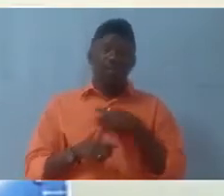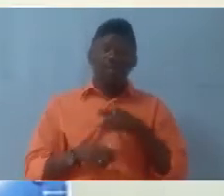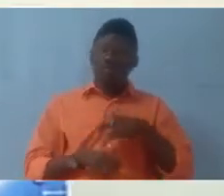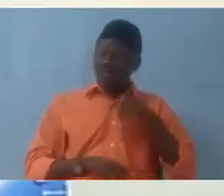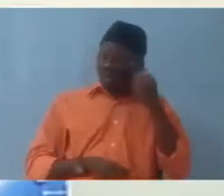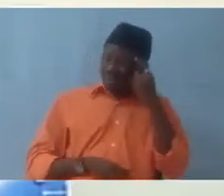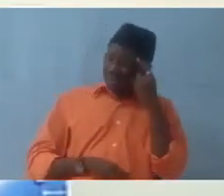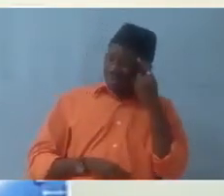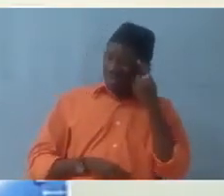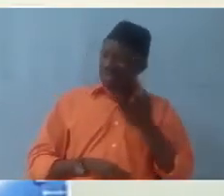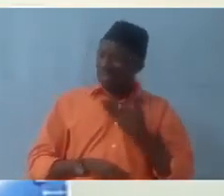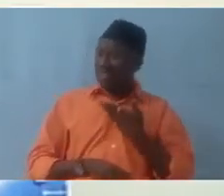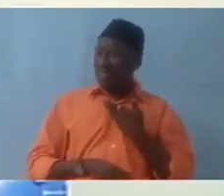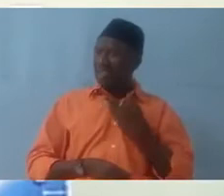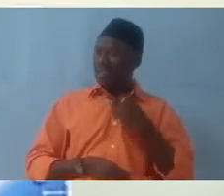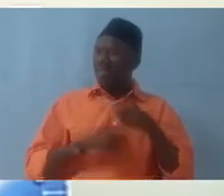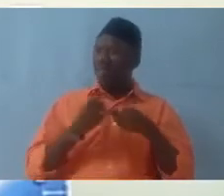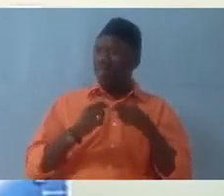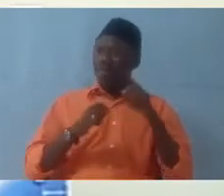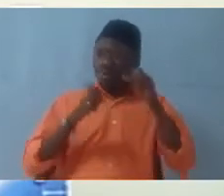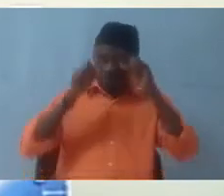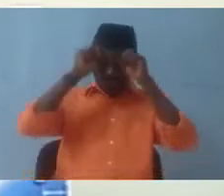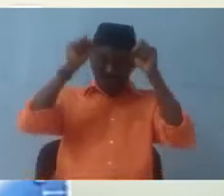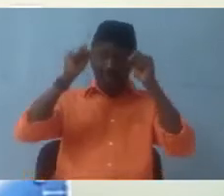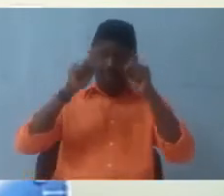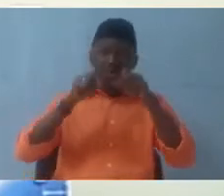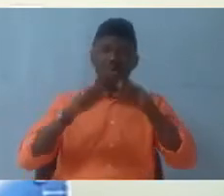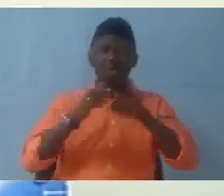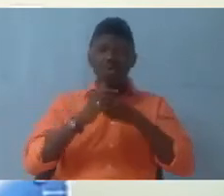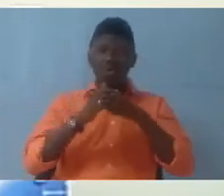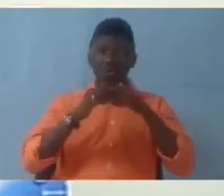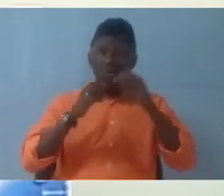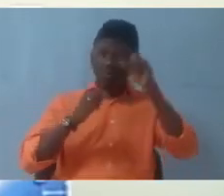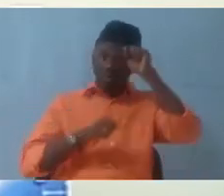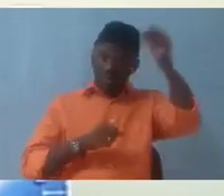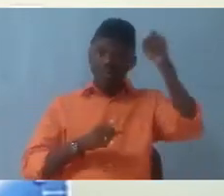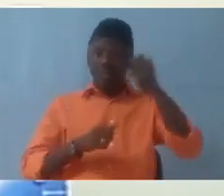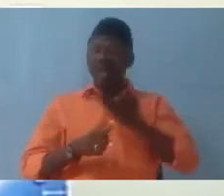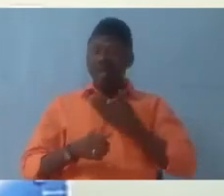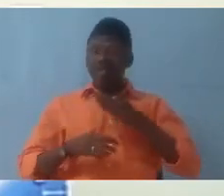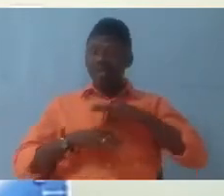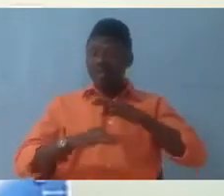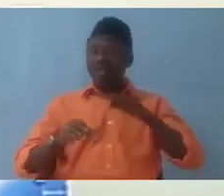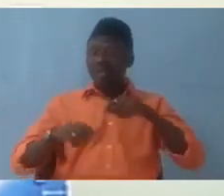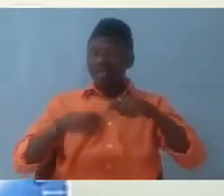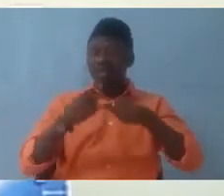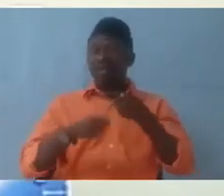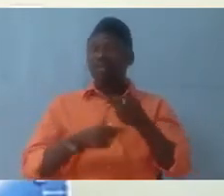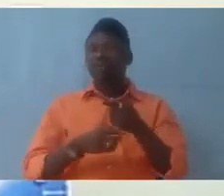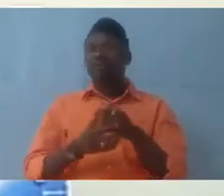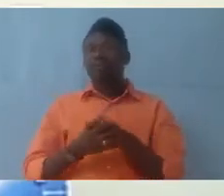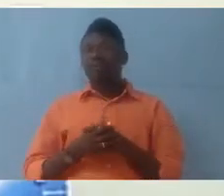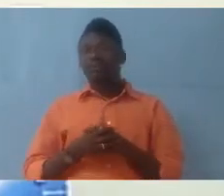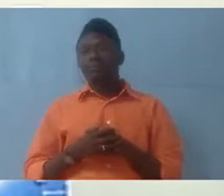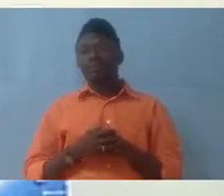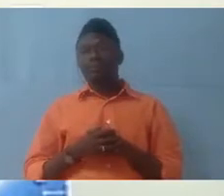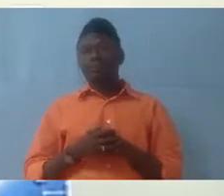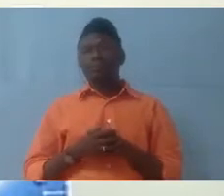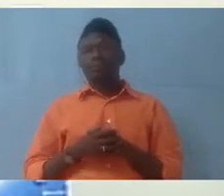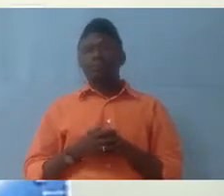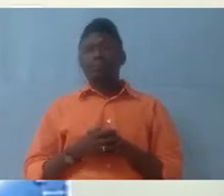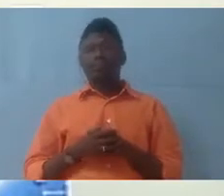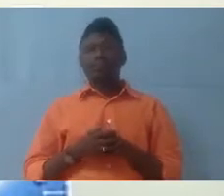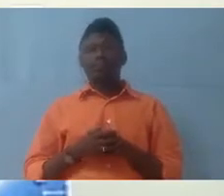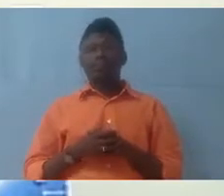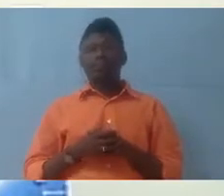executive interest de man na la wax fi ne magistrate dañ dan bay sen xel bu baakha baakha ba ci bolem luñ dan dogal rawatina nak layo